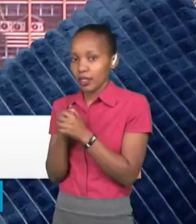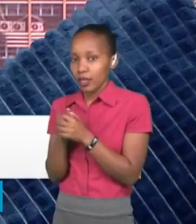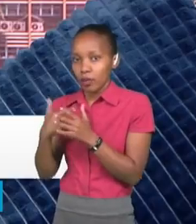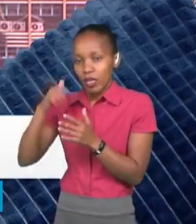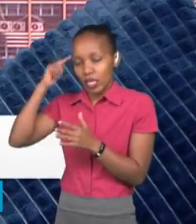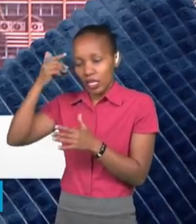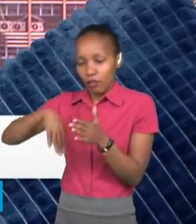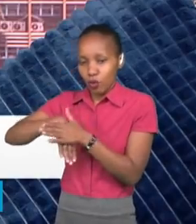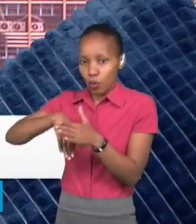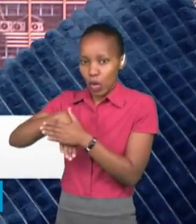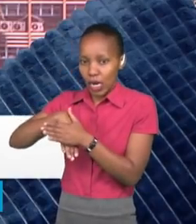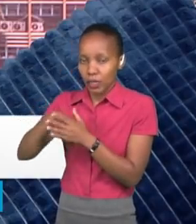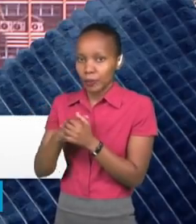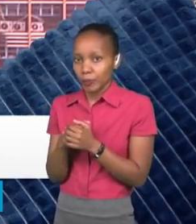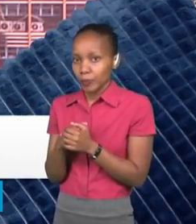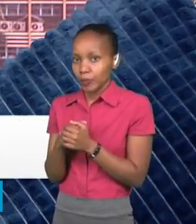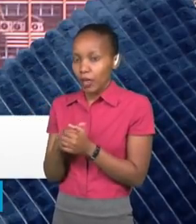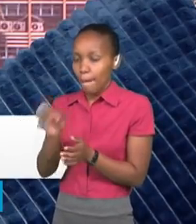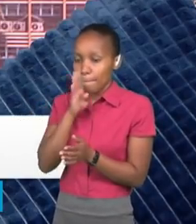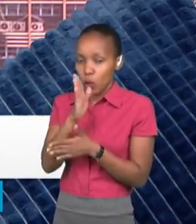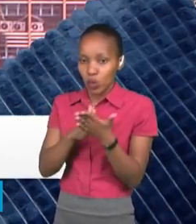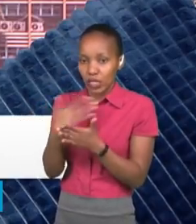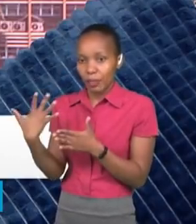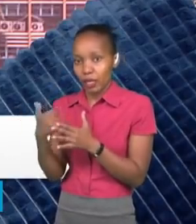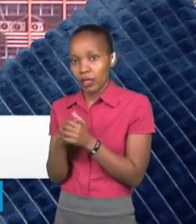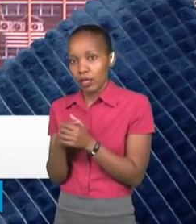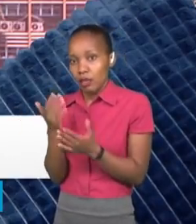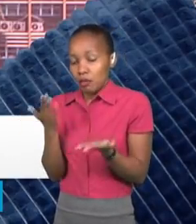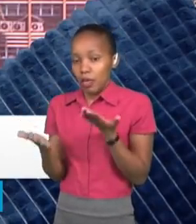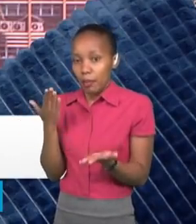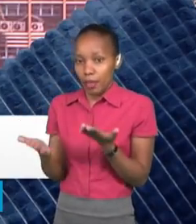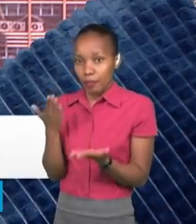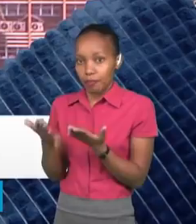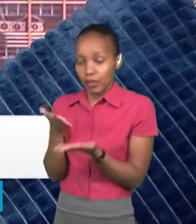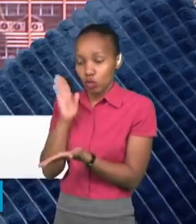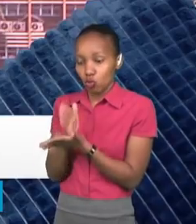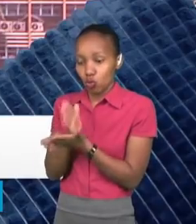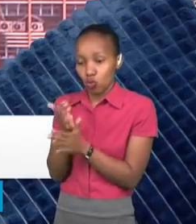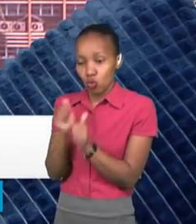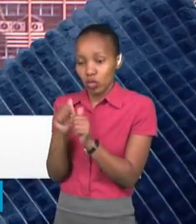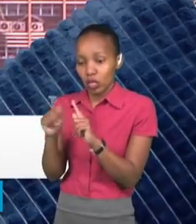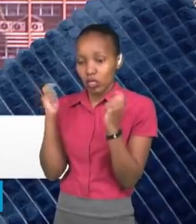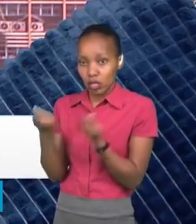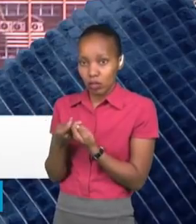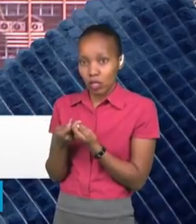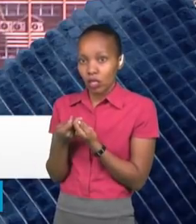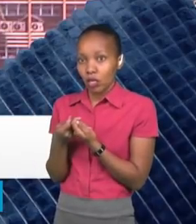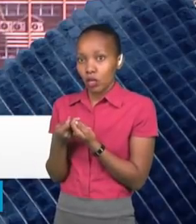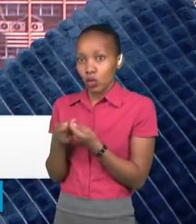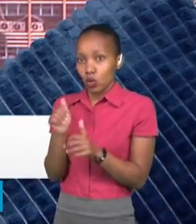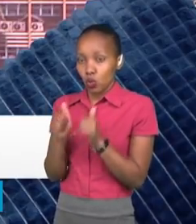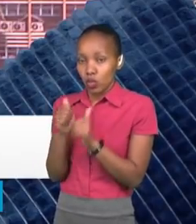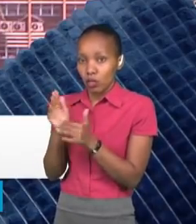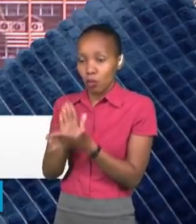football administrators need just to borrow some lead. Yeah, sure. It might be, the reality is that teams actually which are running a